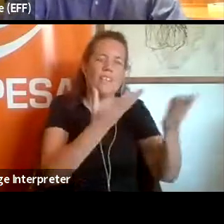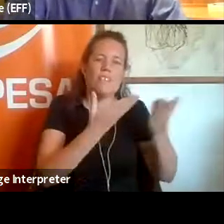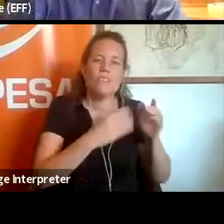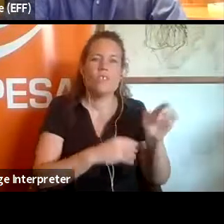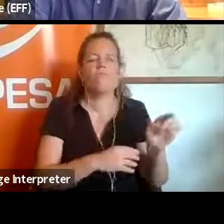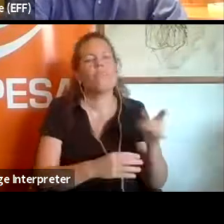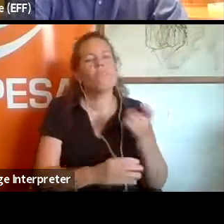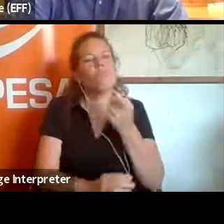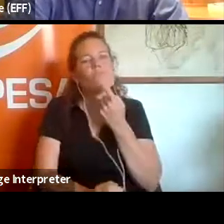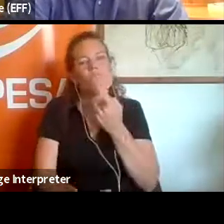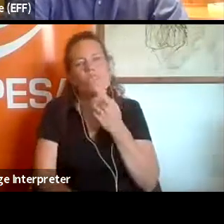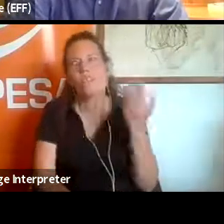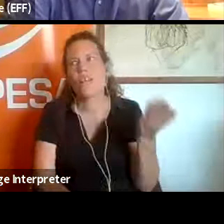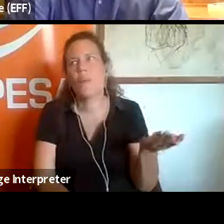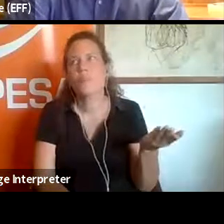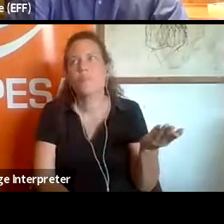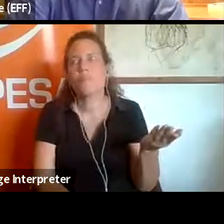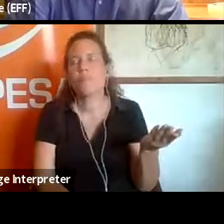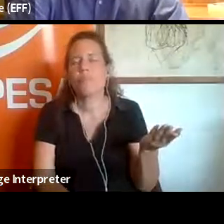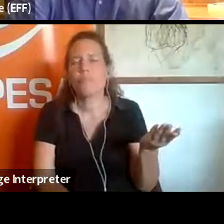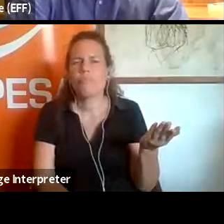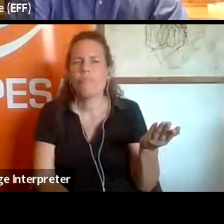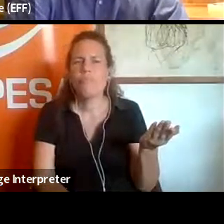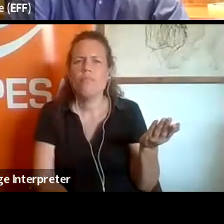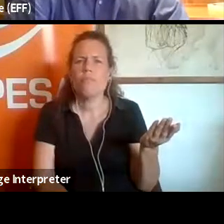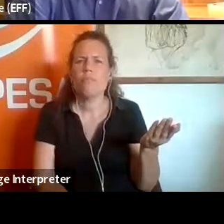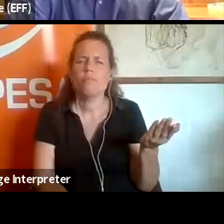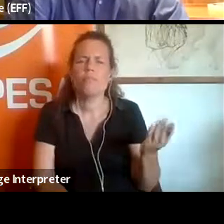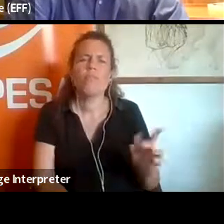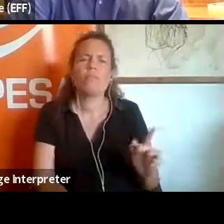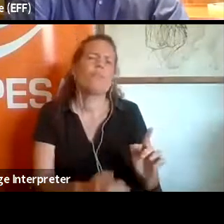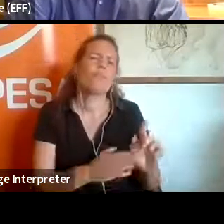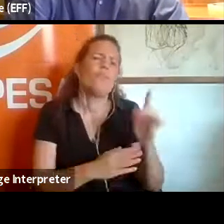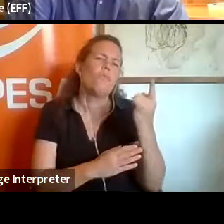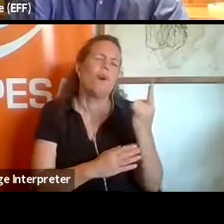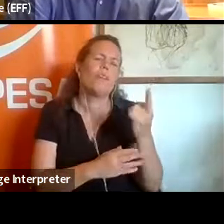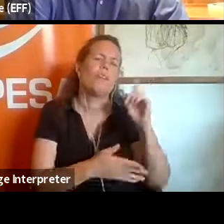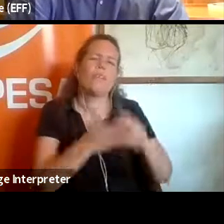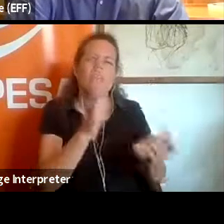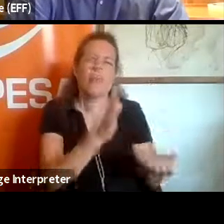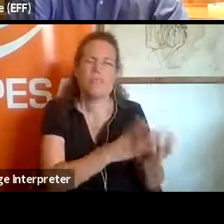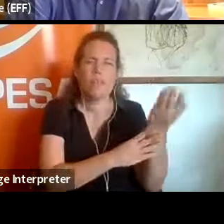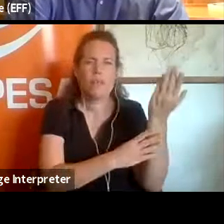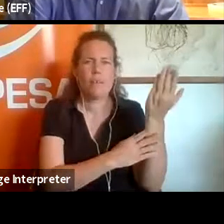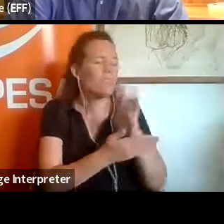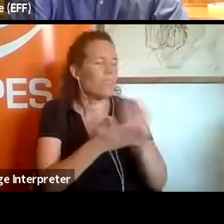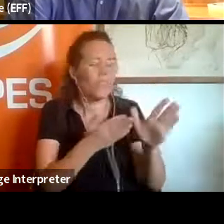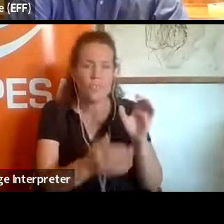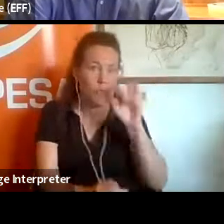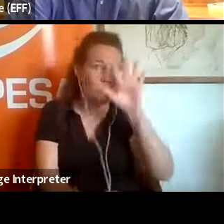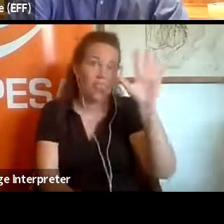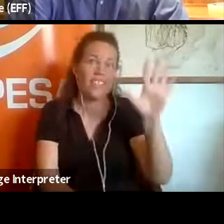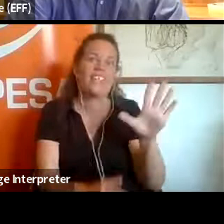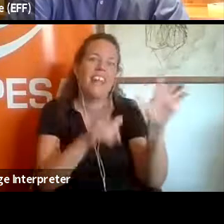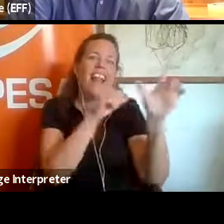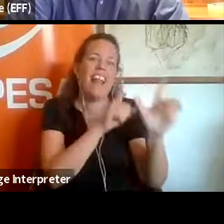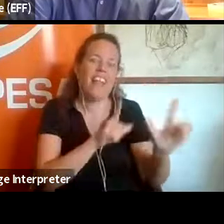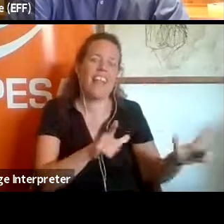of the first issue that comes up, and not surprisingly, is the language and